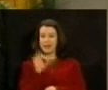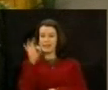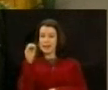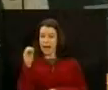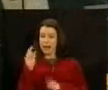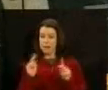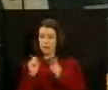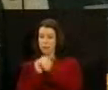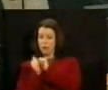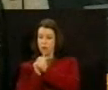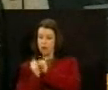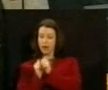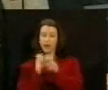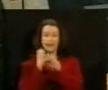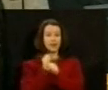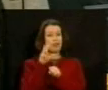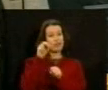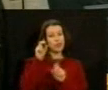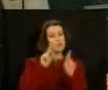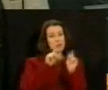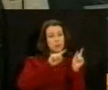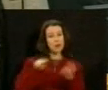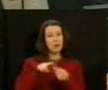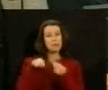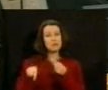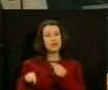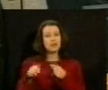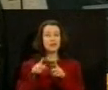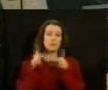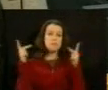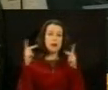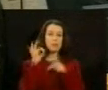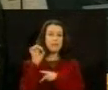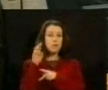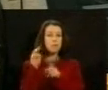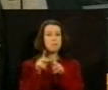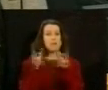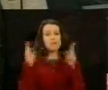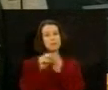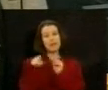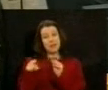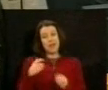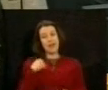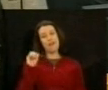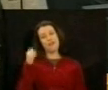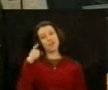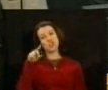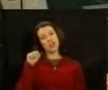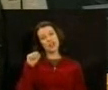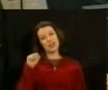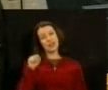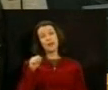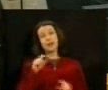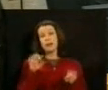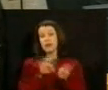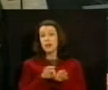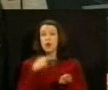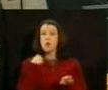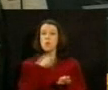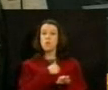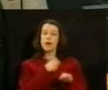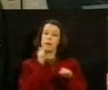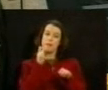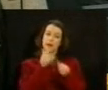and they can get 30 people to come to these public forums or public meetings, they've got an agenda. The thing is that we are bound